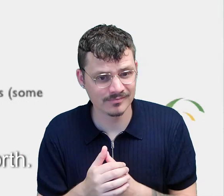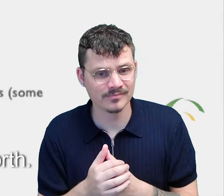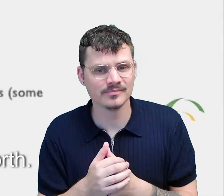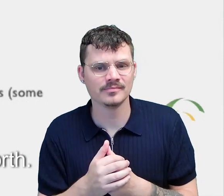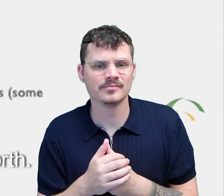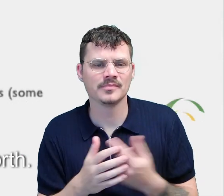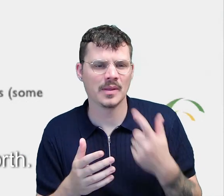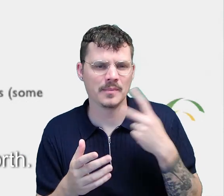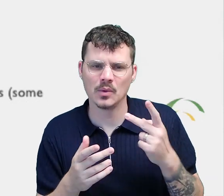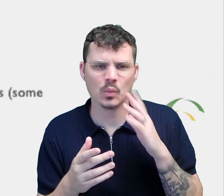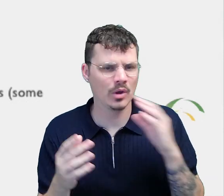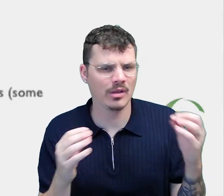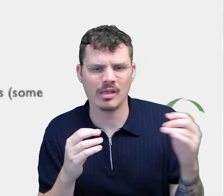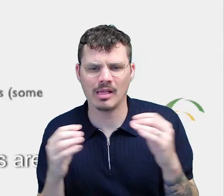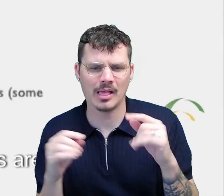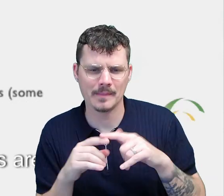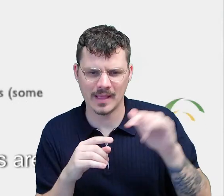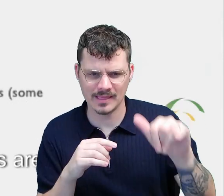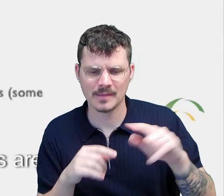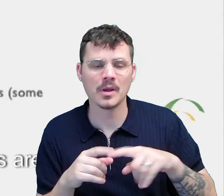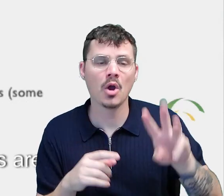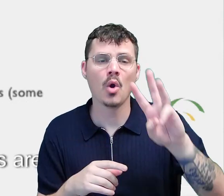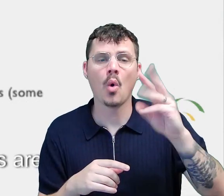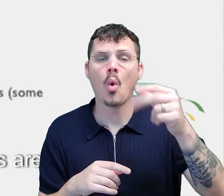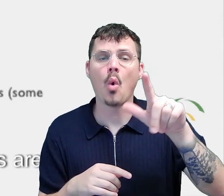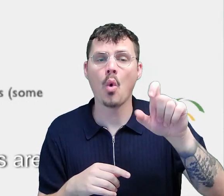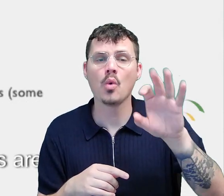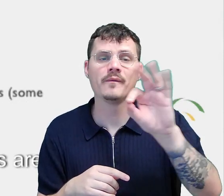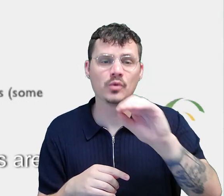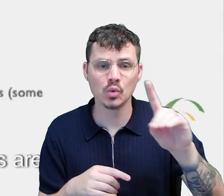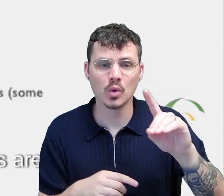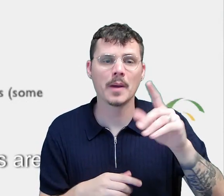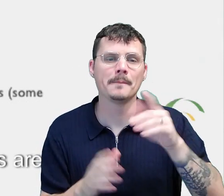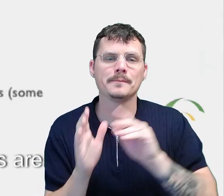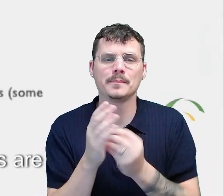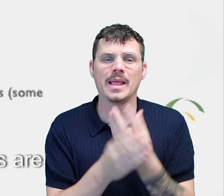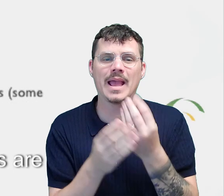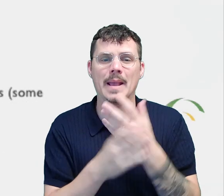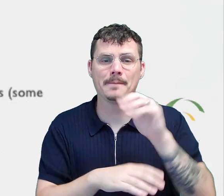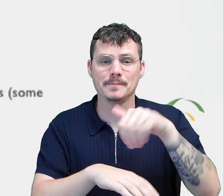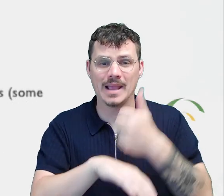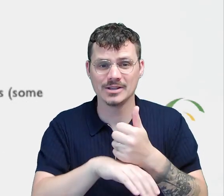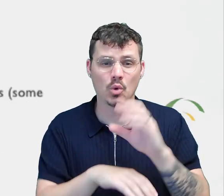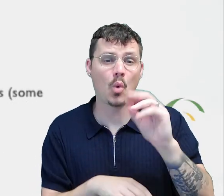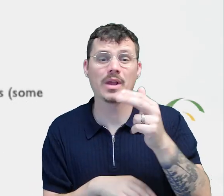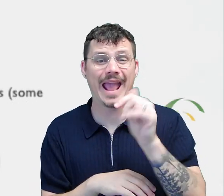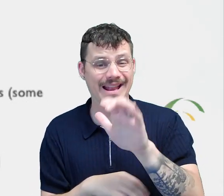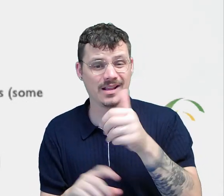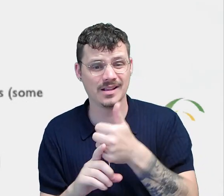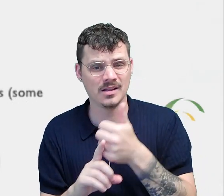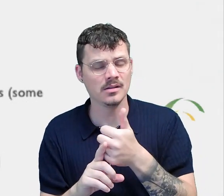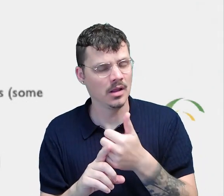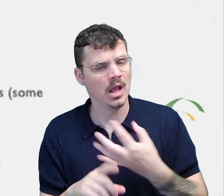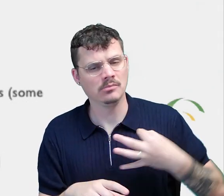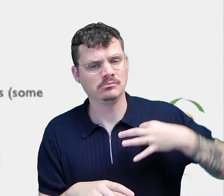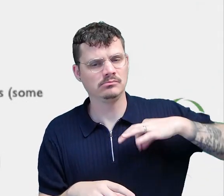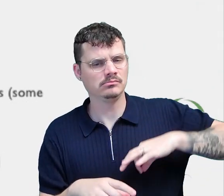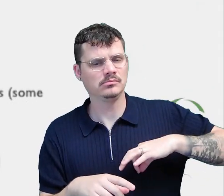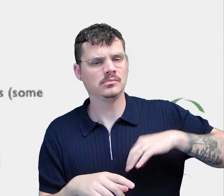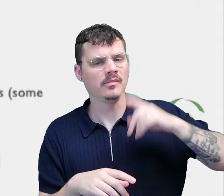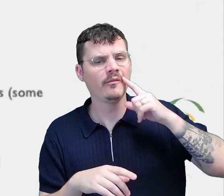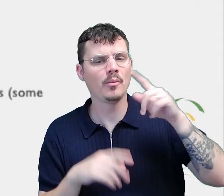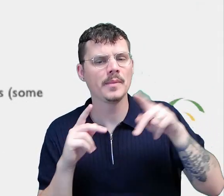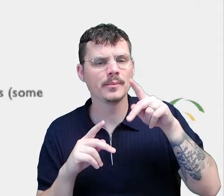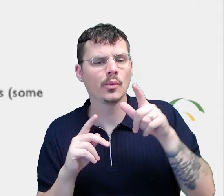pendulum will swing back and forth. Whole food, plant-based, organic foods are considered to be very helpful for